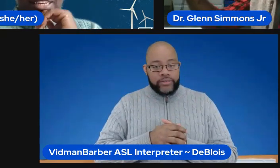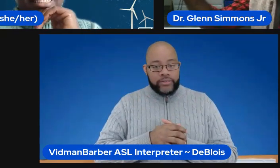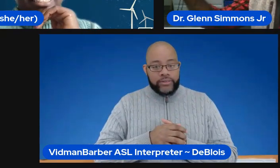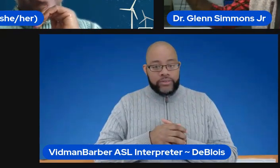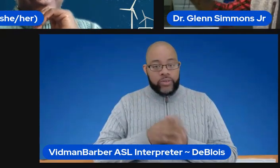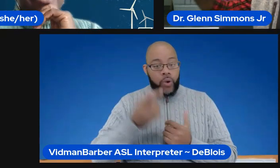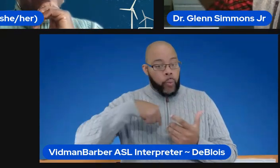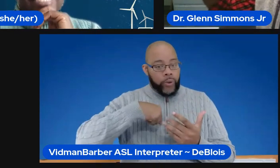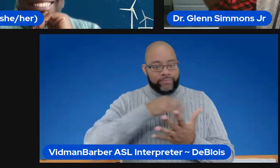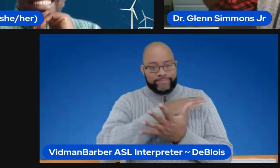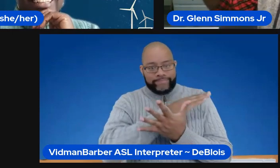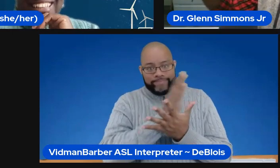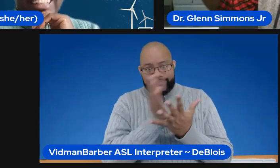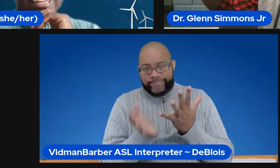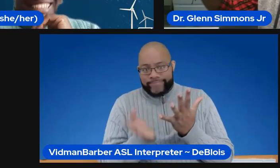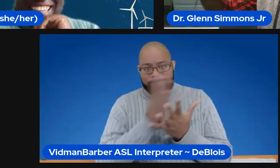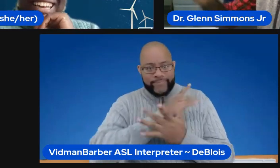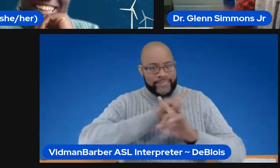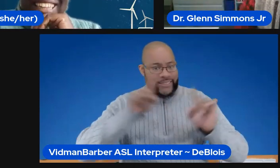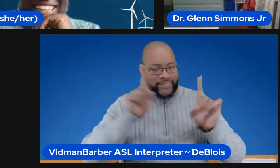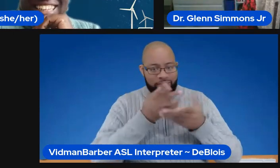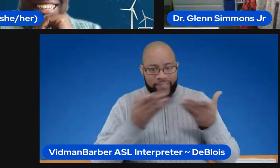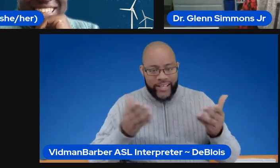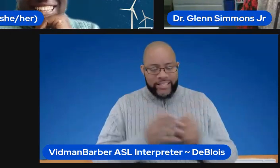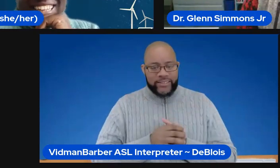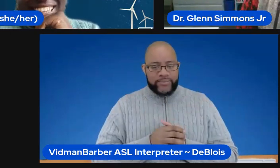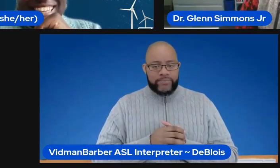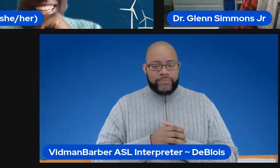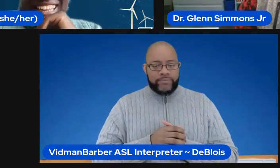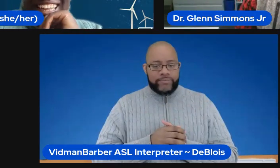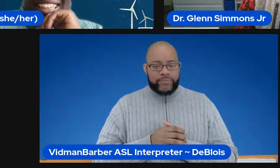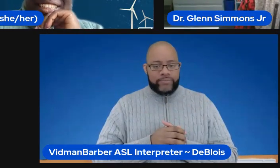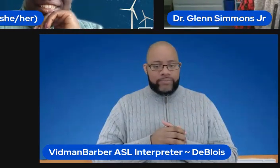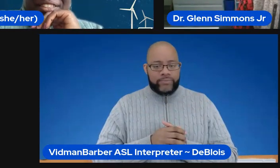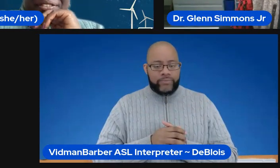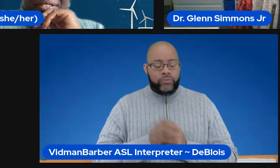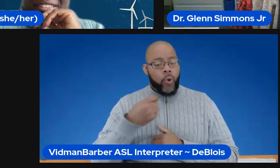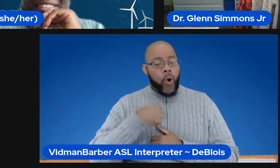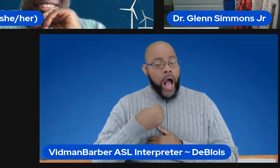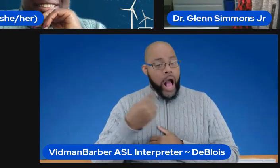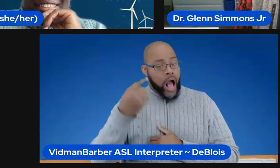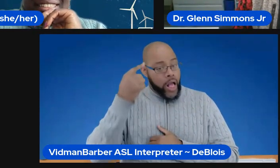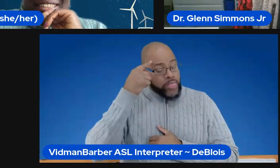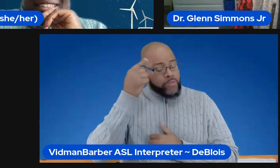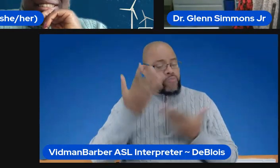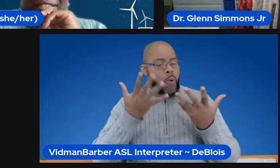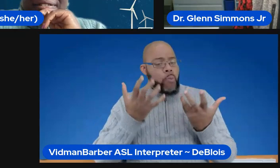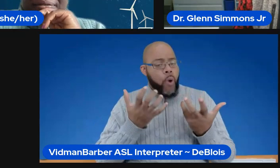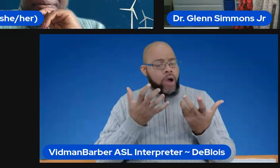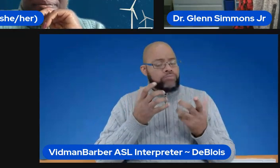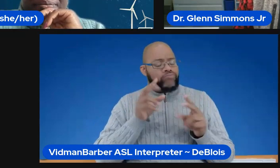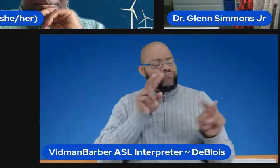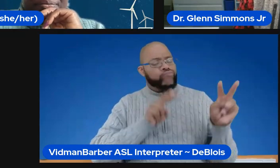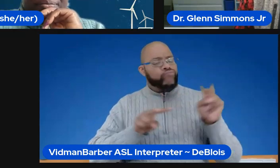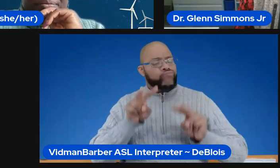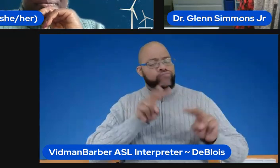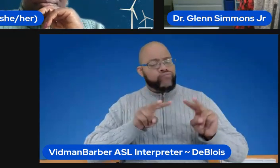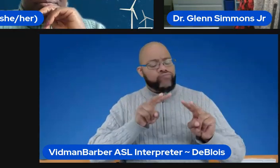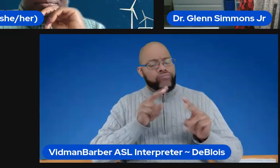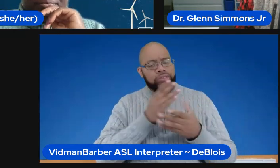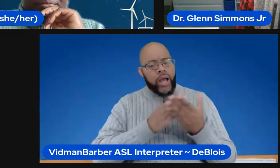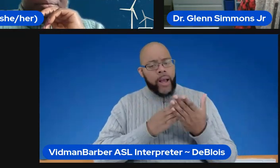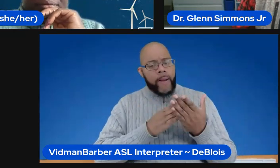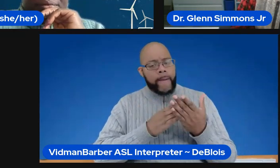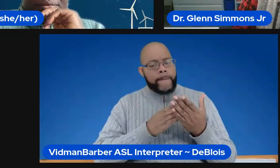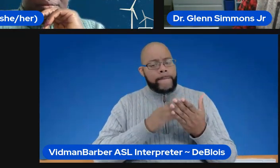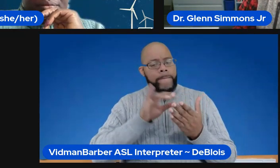we are a cornucopia of different things. Yeah. And so I think you would probably want to look at some of the